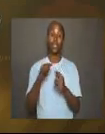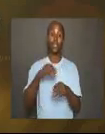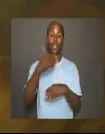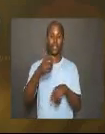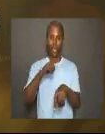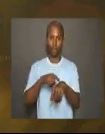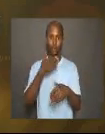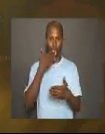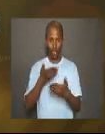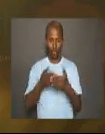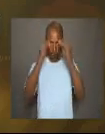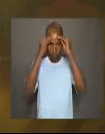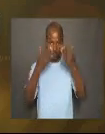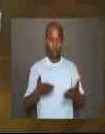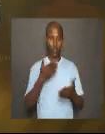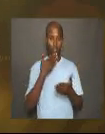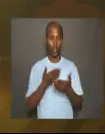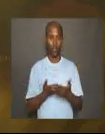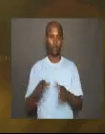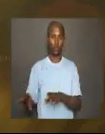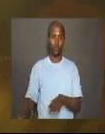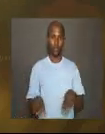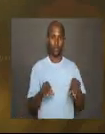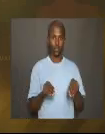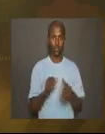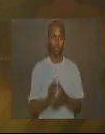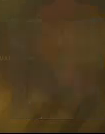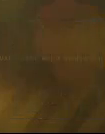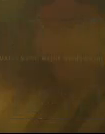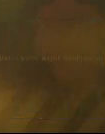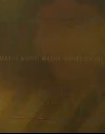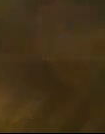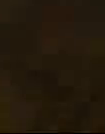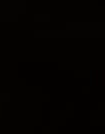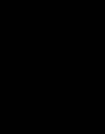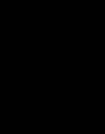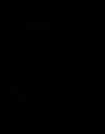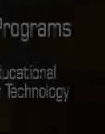Until next time, thank you, teacher. Thank you, students.